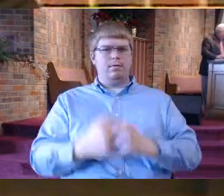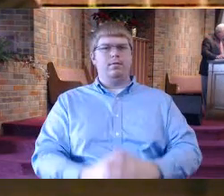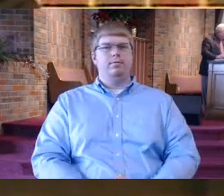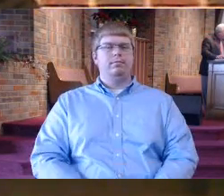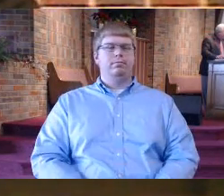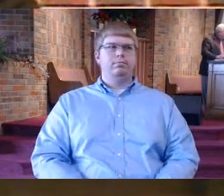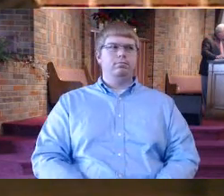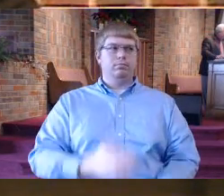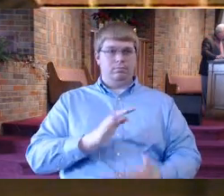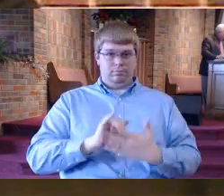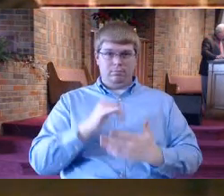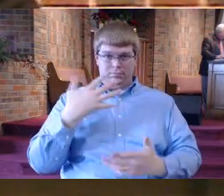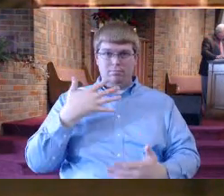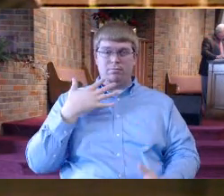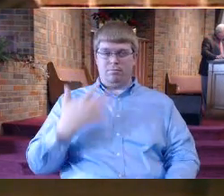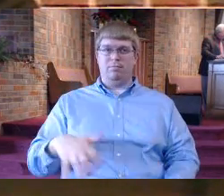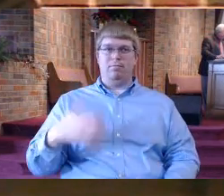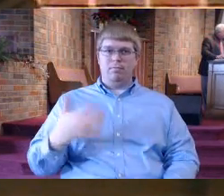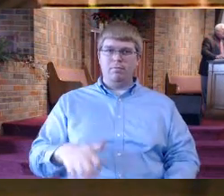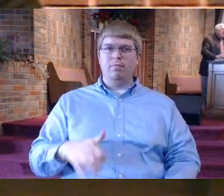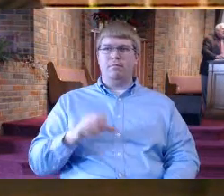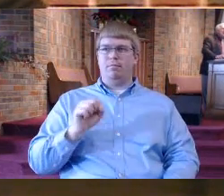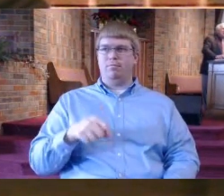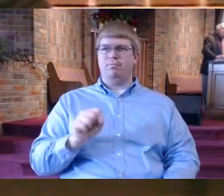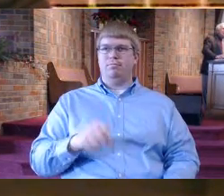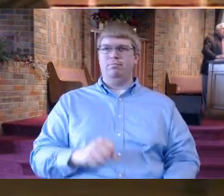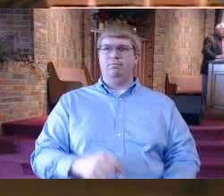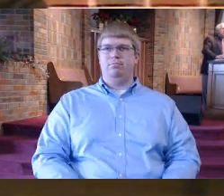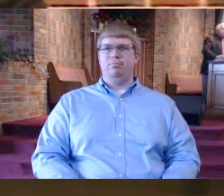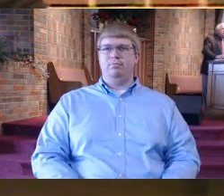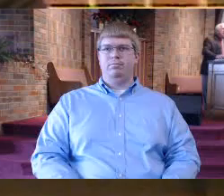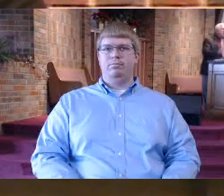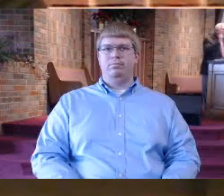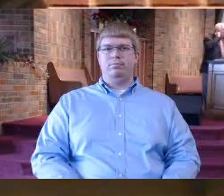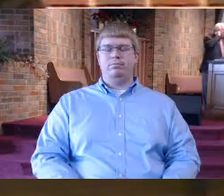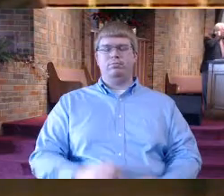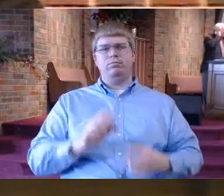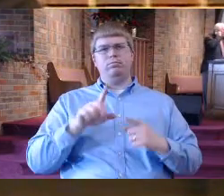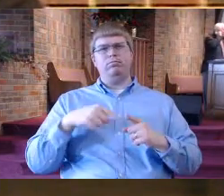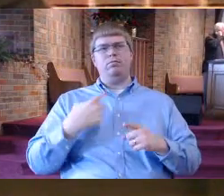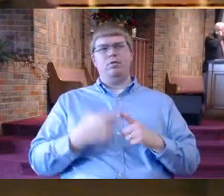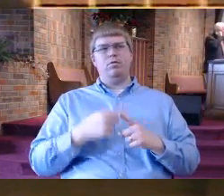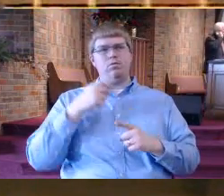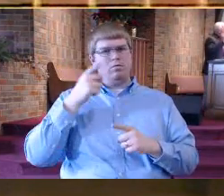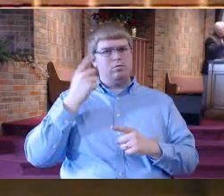Would that be amazing? When was the last time you read through Genesis chapter 1?